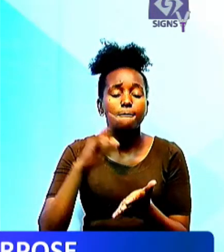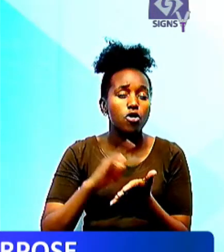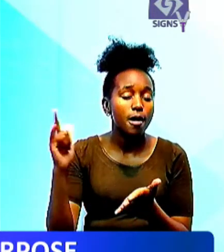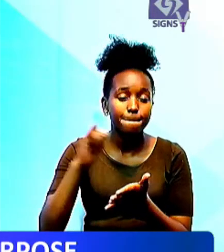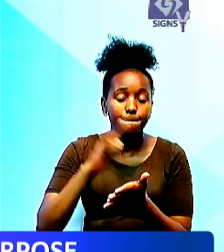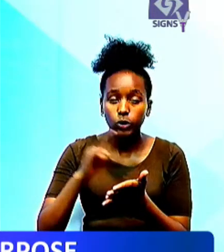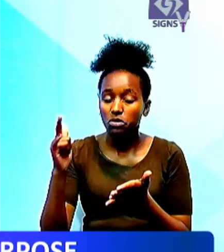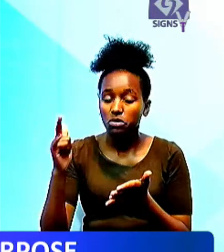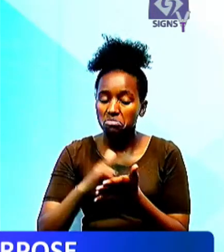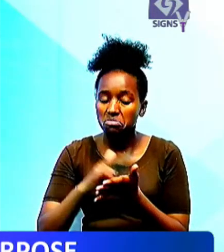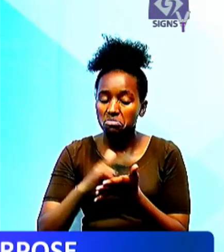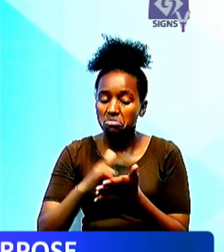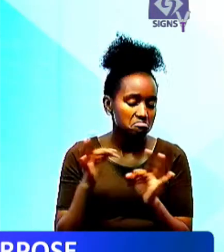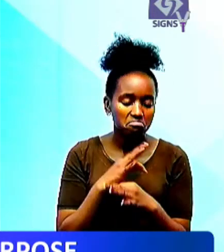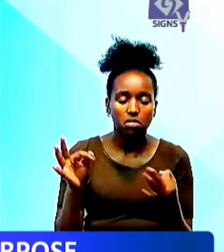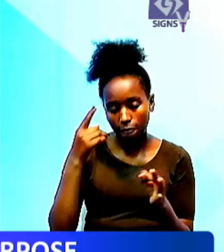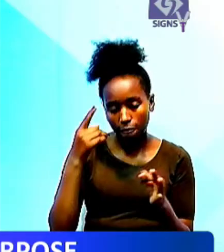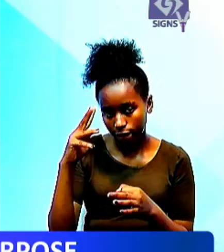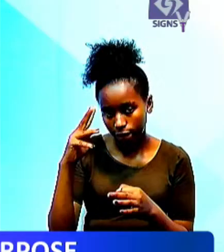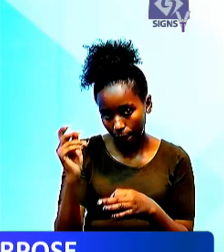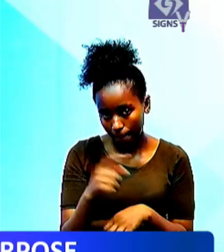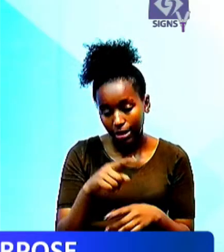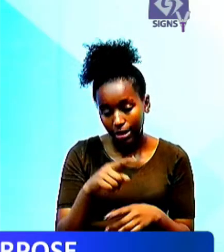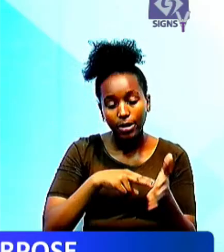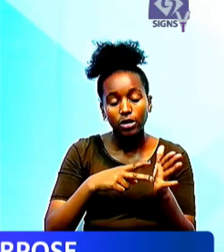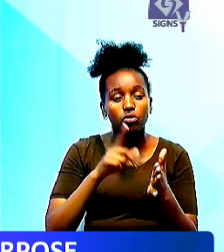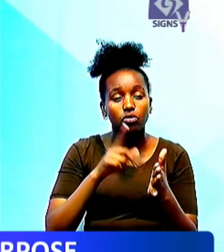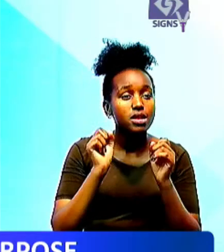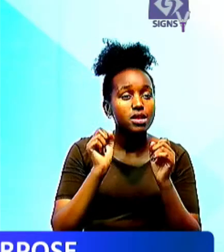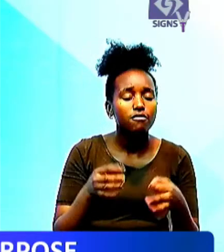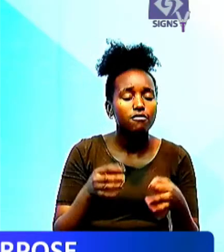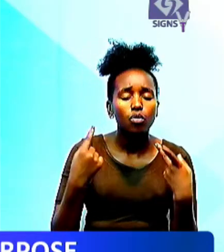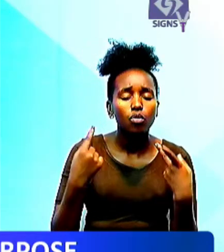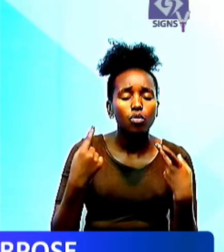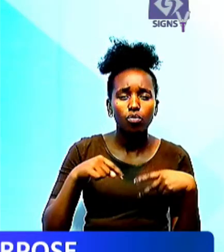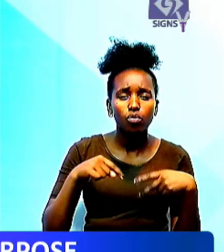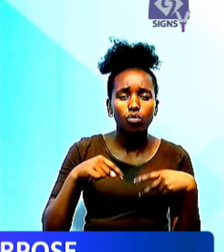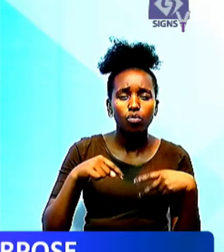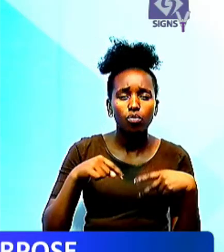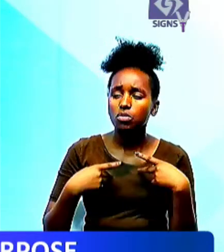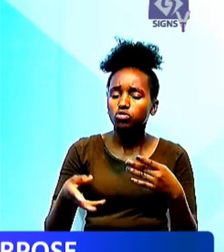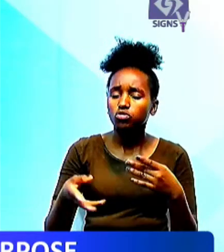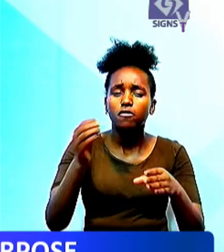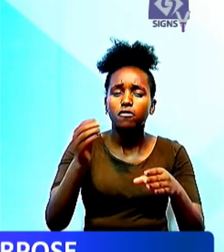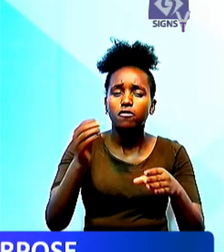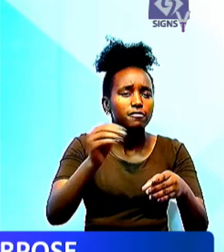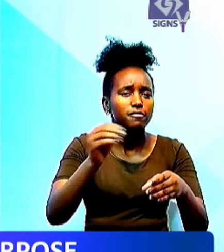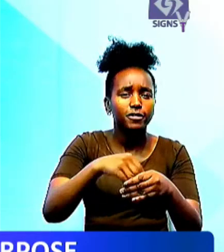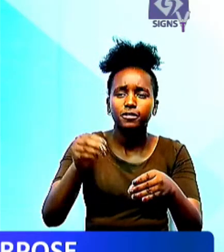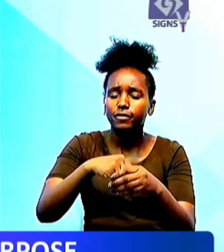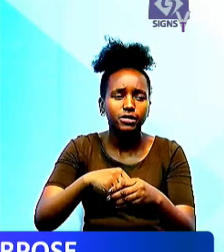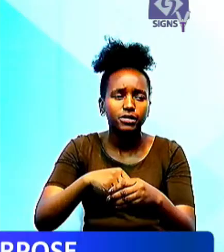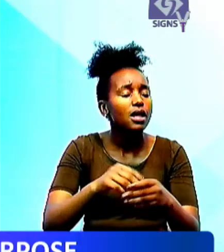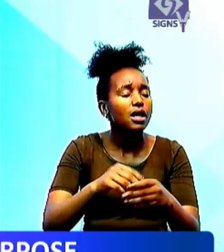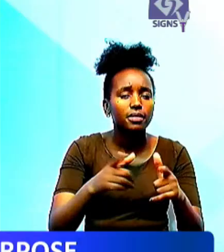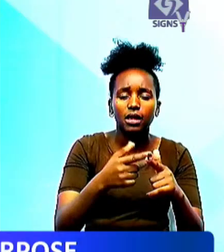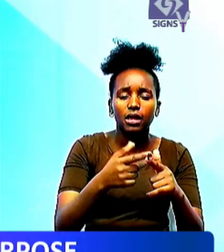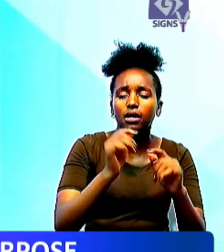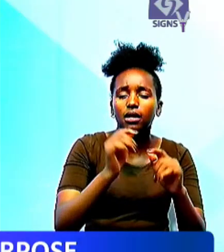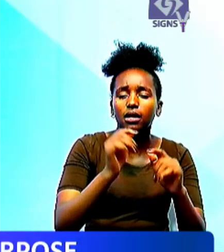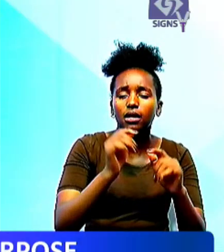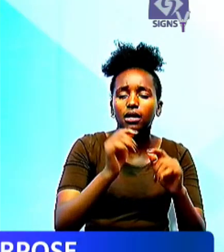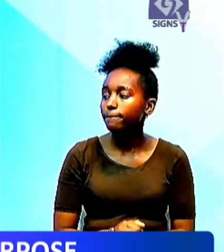we are issuing this Eurobond to attract money. So in the process, definitely the money is lost. We say there was a bond that